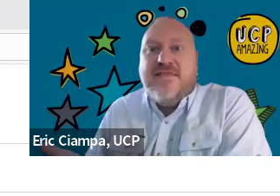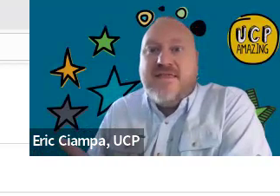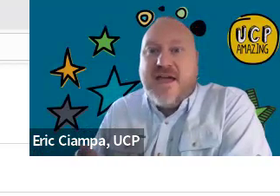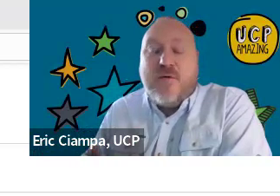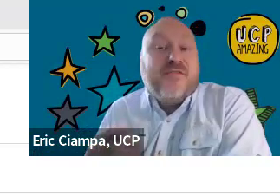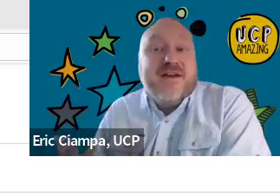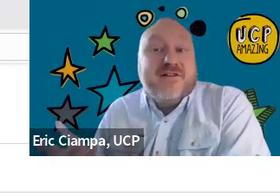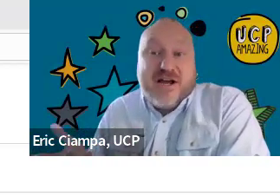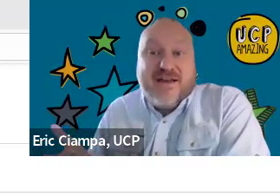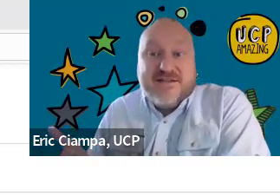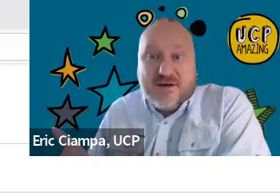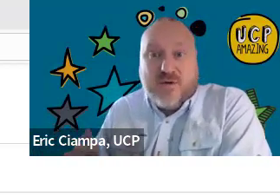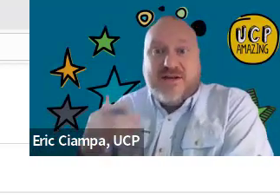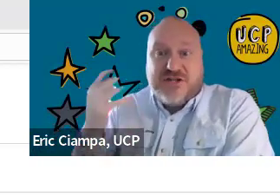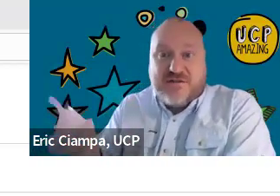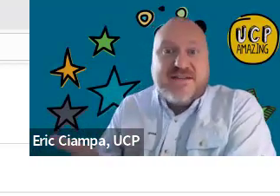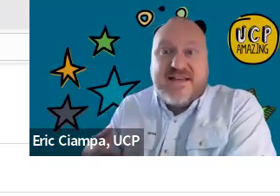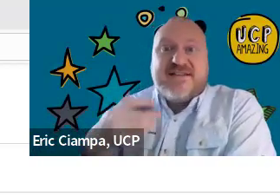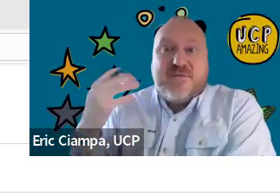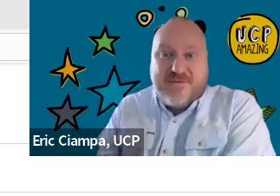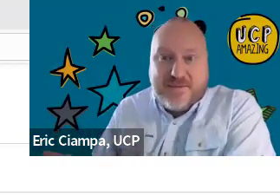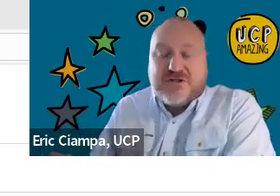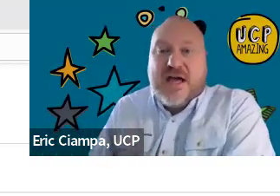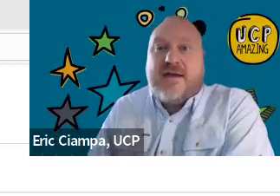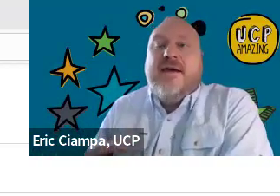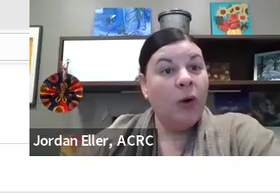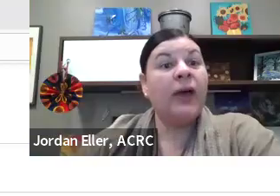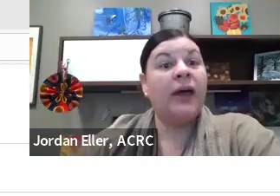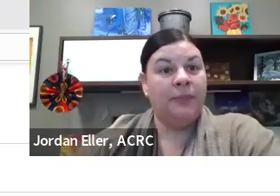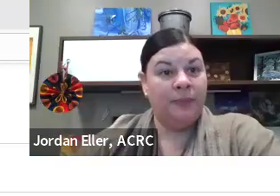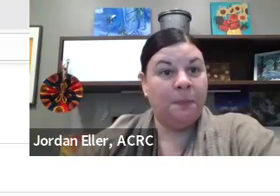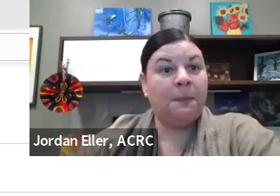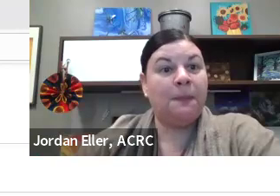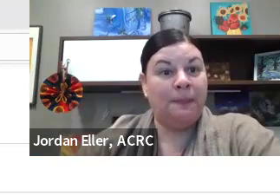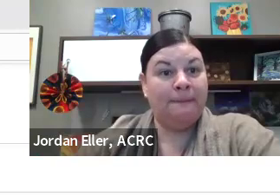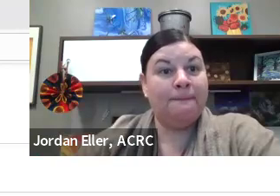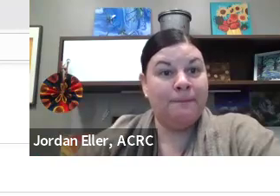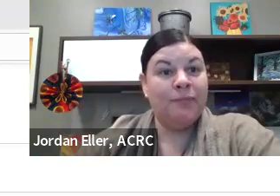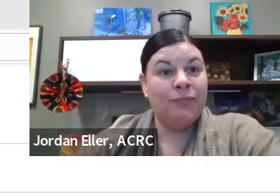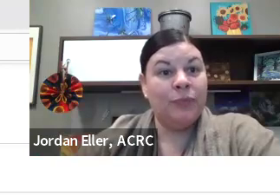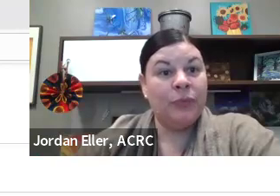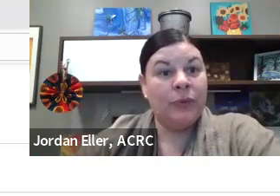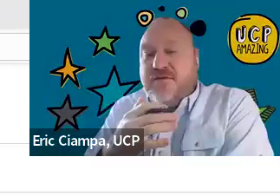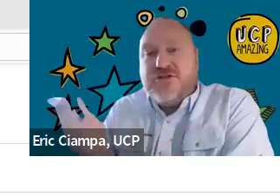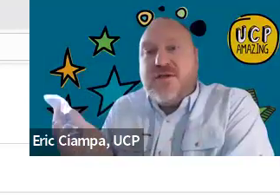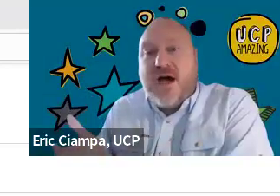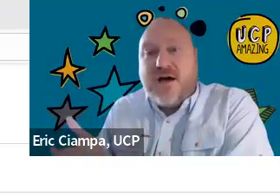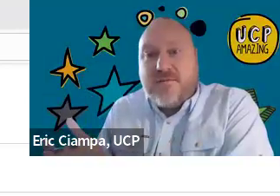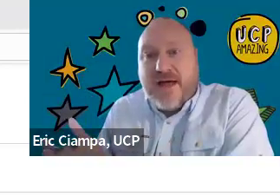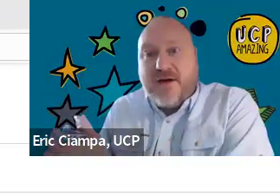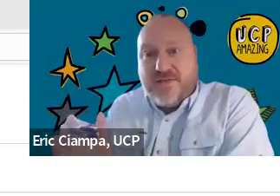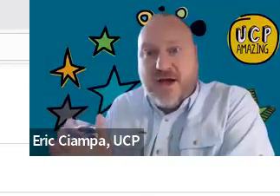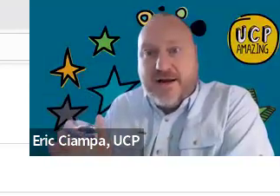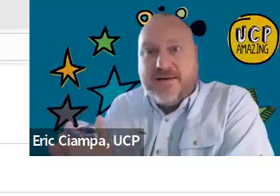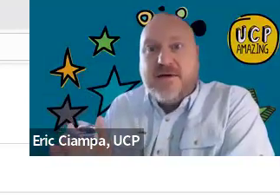that," and then they almost didn't check it until we shared these links and we had people check, Oh, and okay. then they looked and that there's something off. It would show them